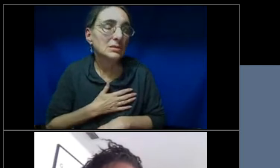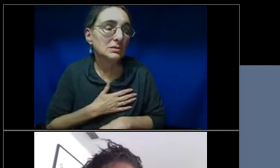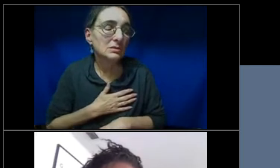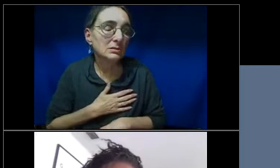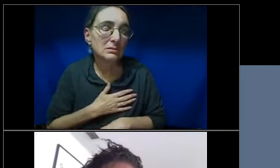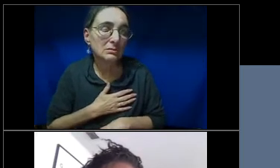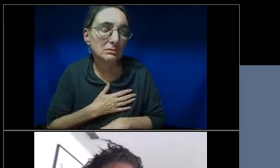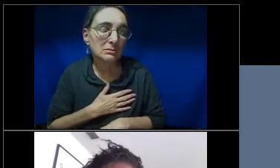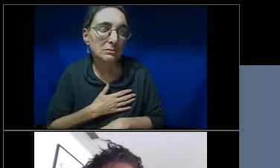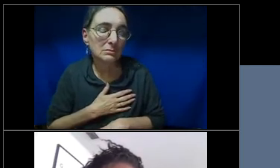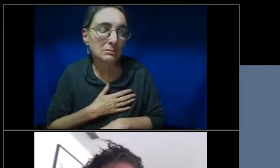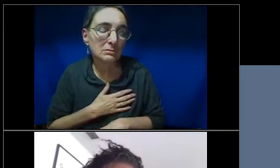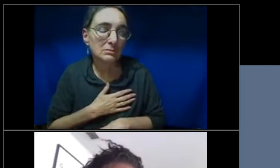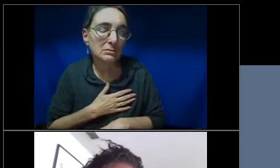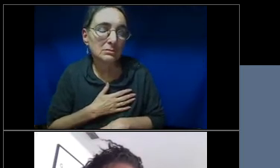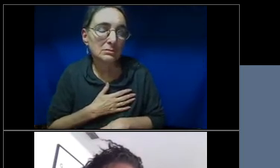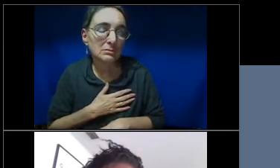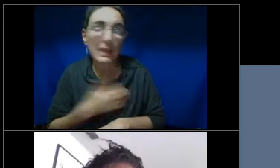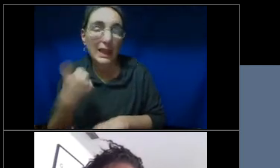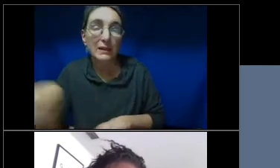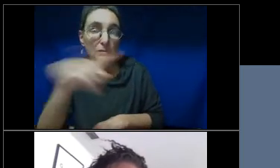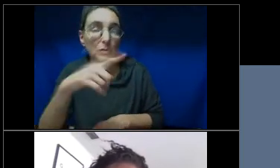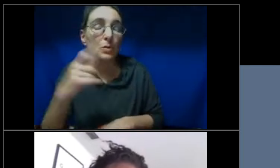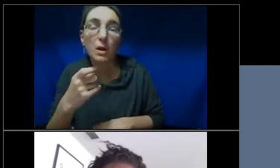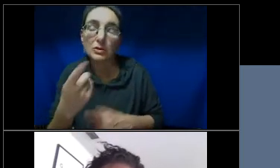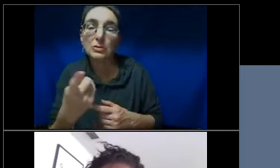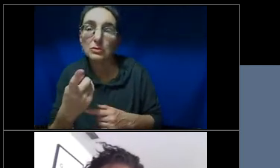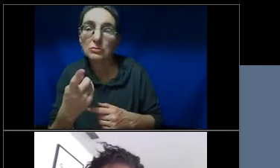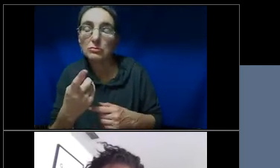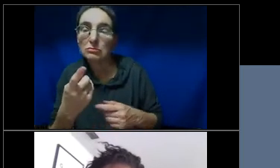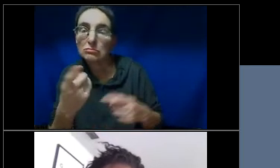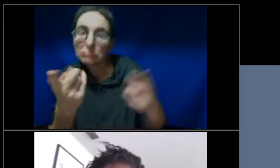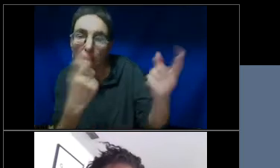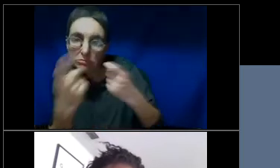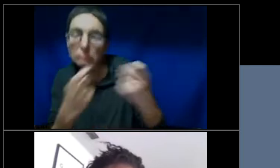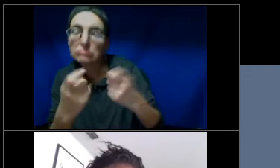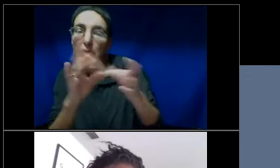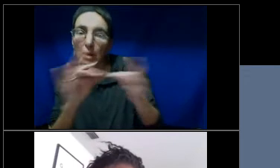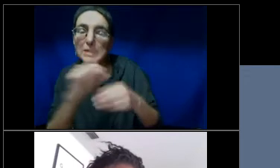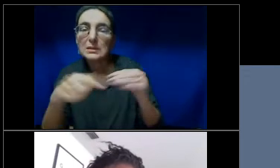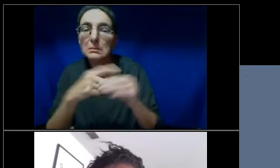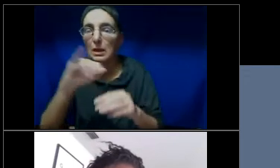Anything that Jane said? Any additional thoughts?